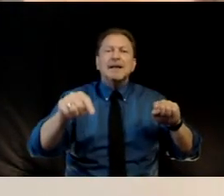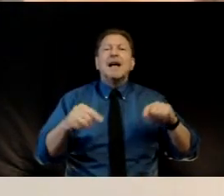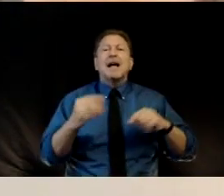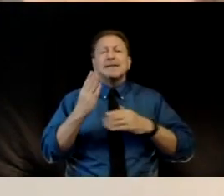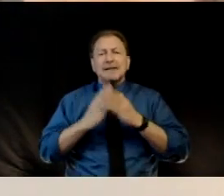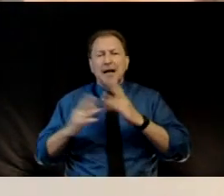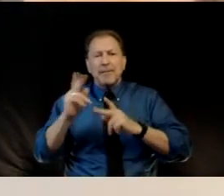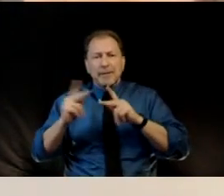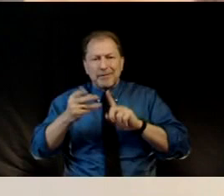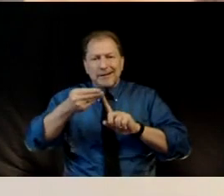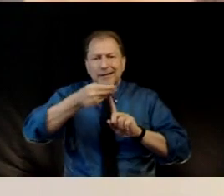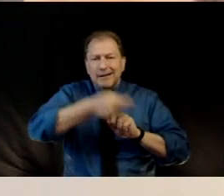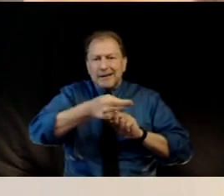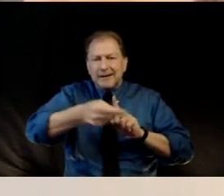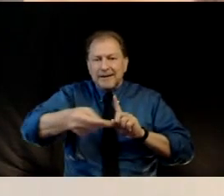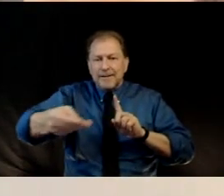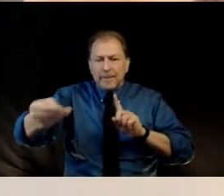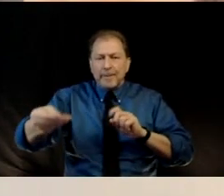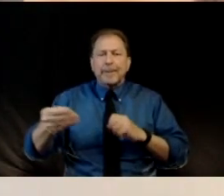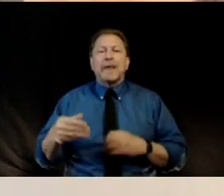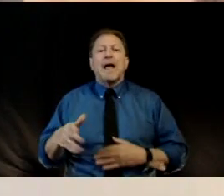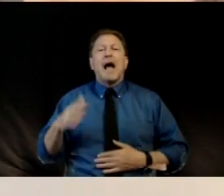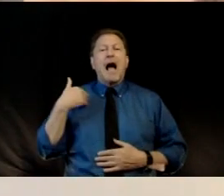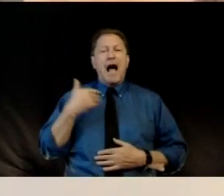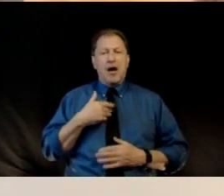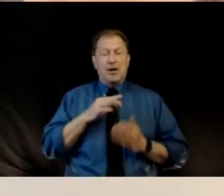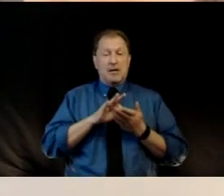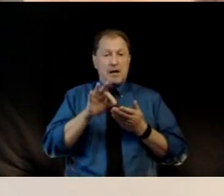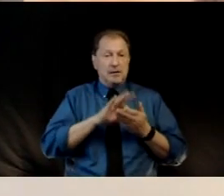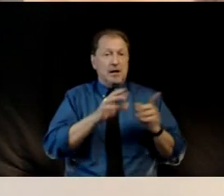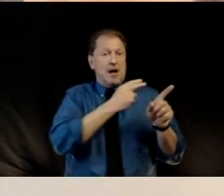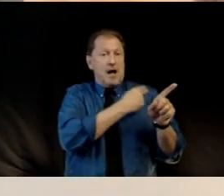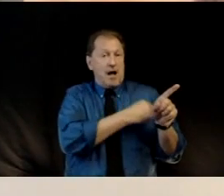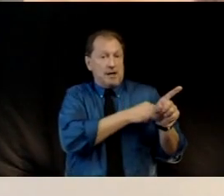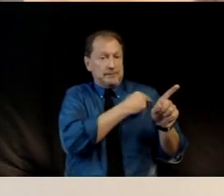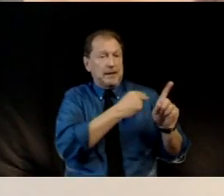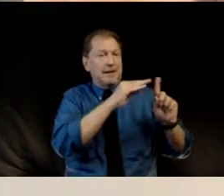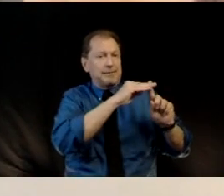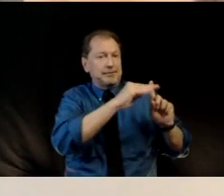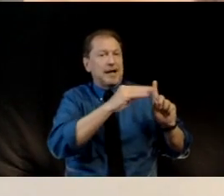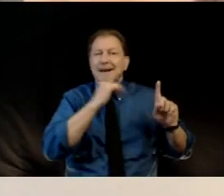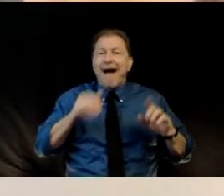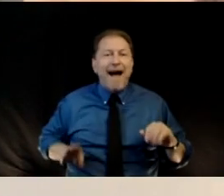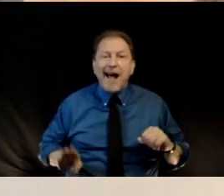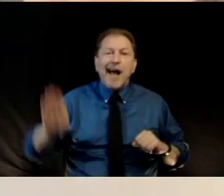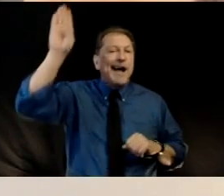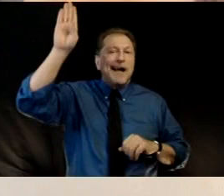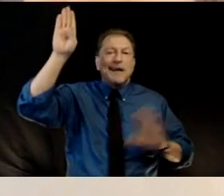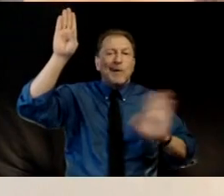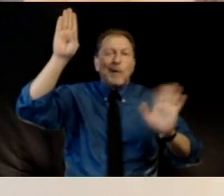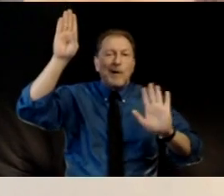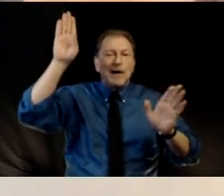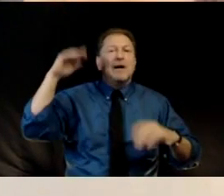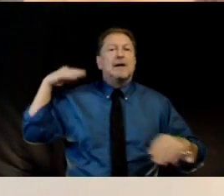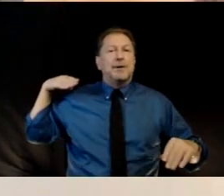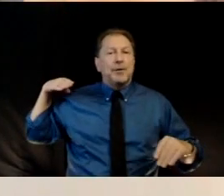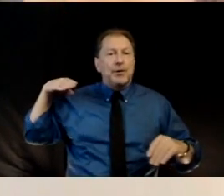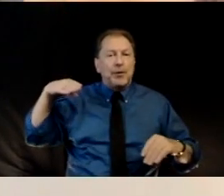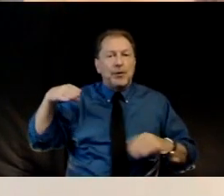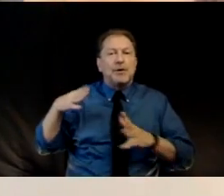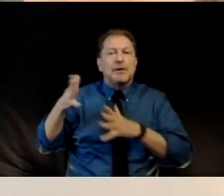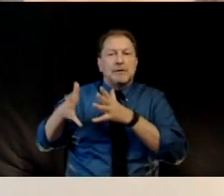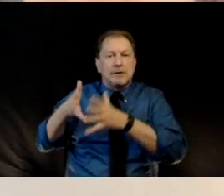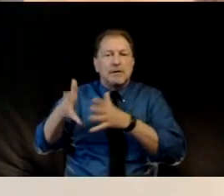COVID. That means our case counts and hospital loads stay stable and somewhat predictable. We would